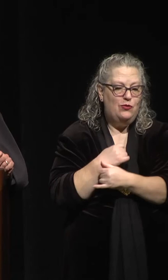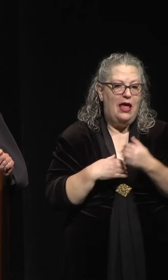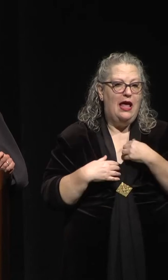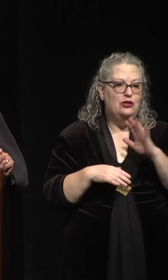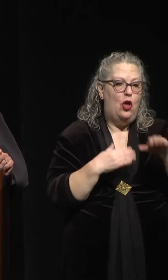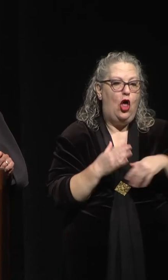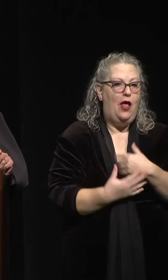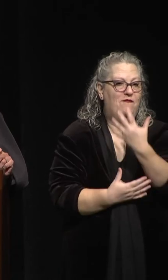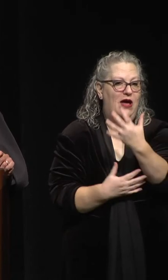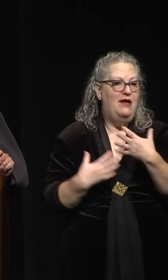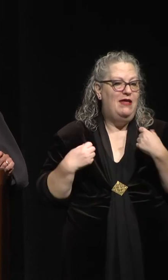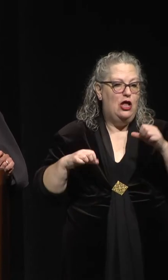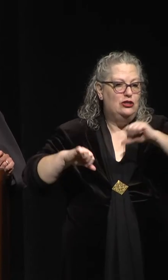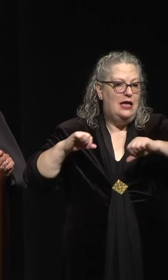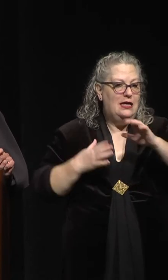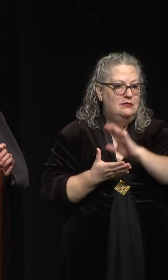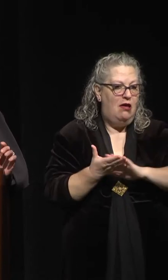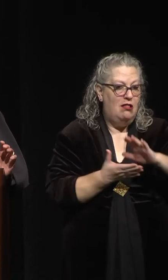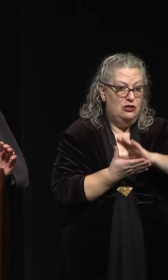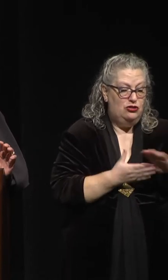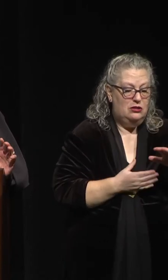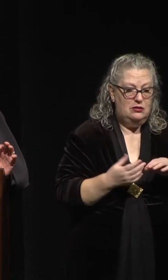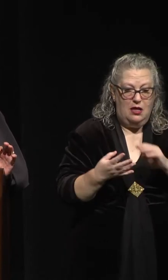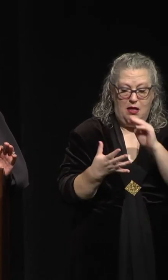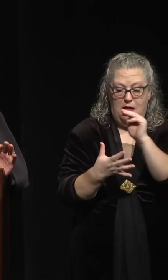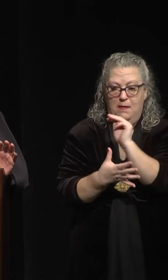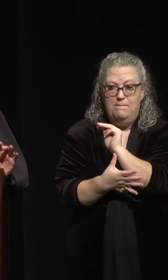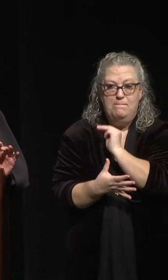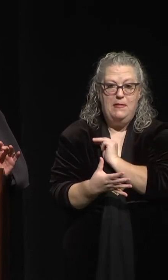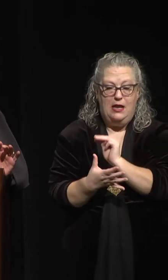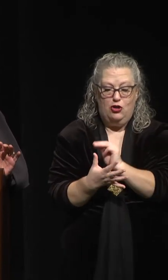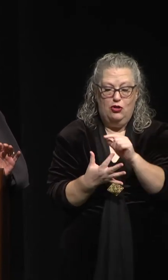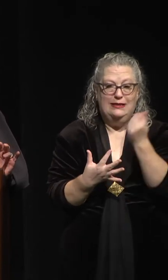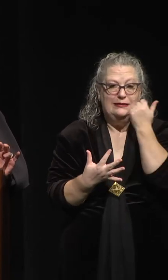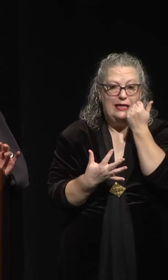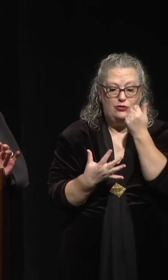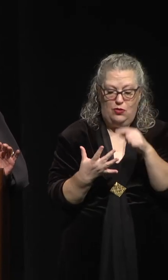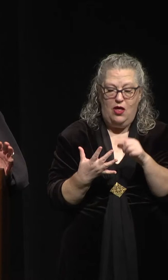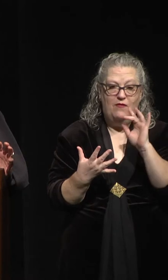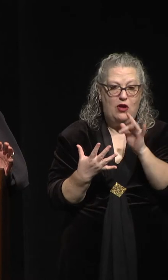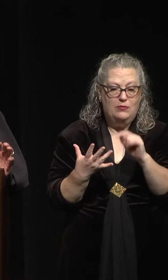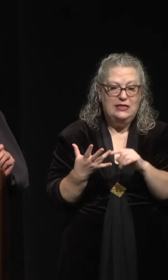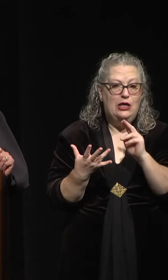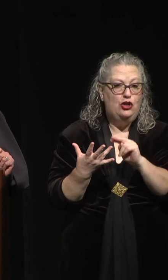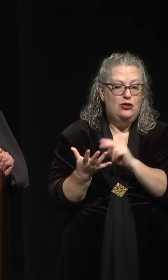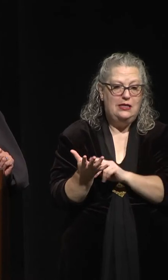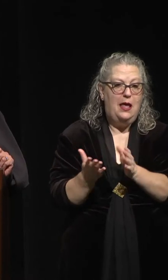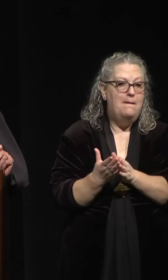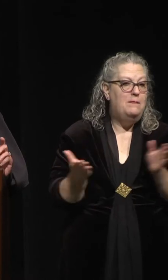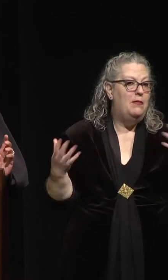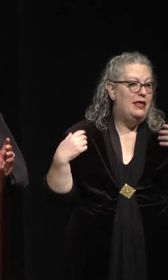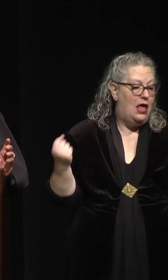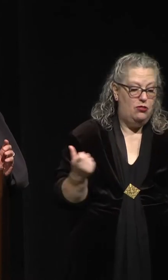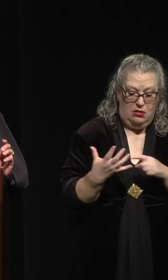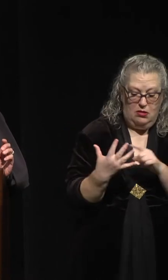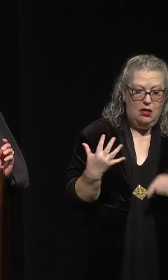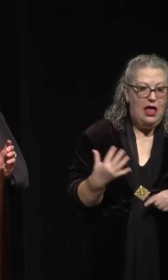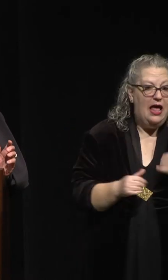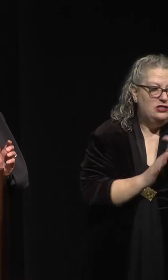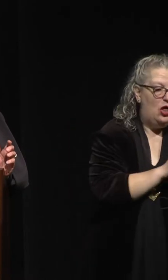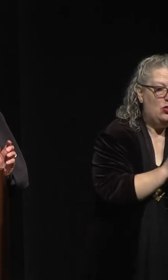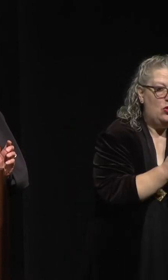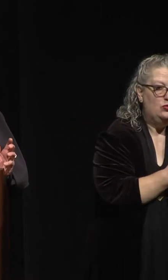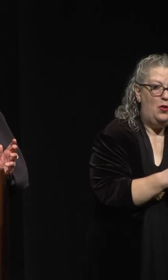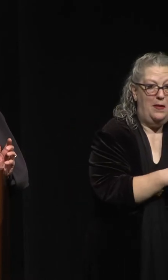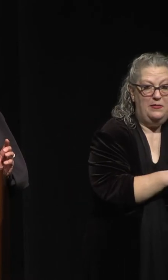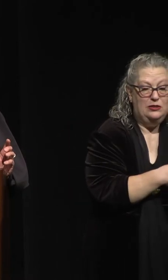all 5 health science colleges? Medical, dental, pharmacy, nursing, public health. It has a law school, a